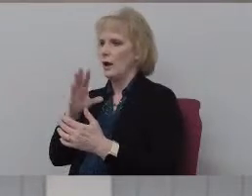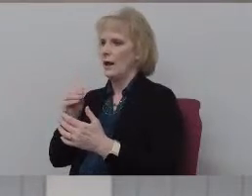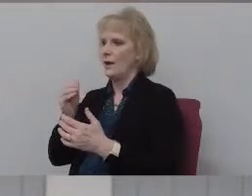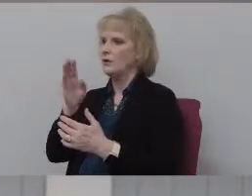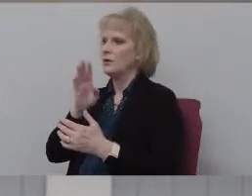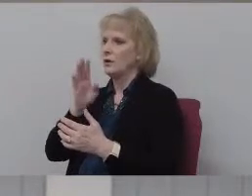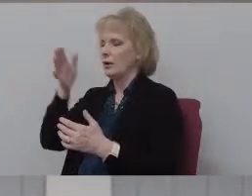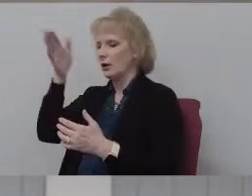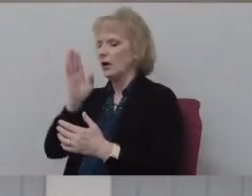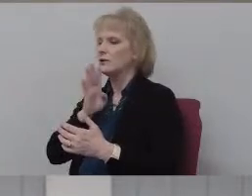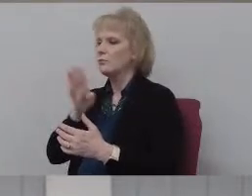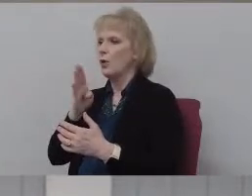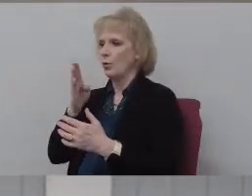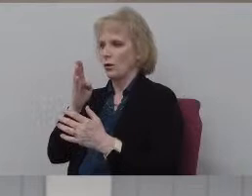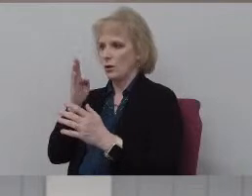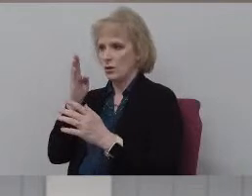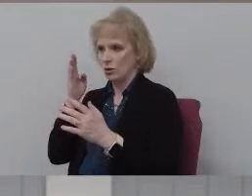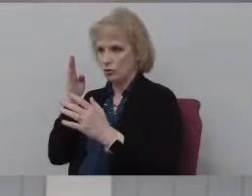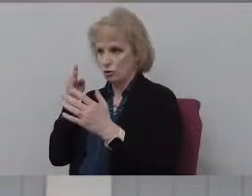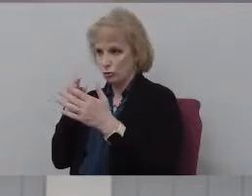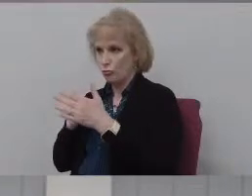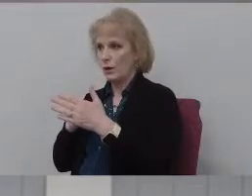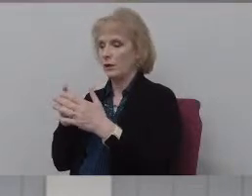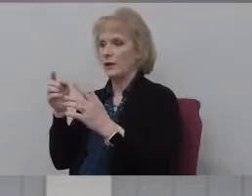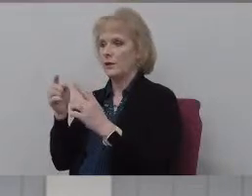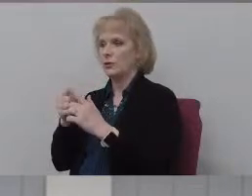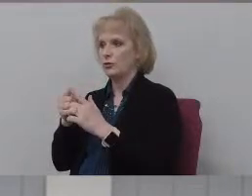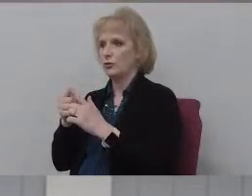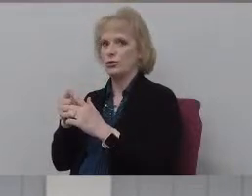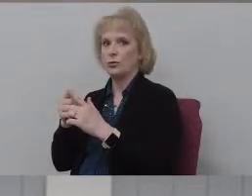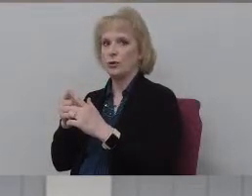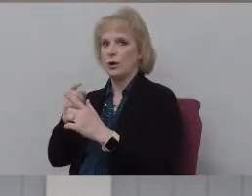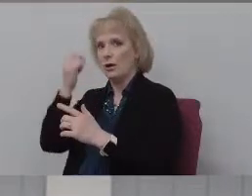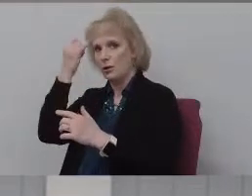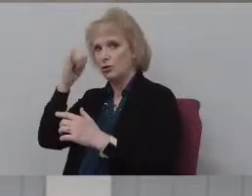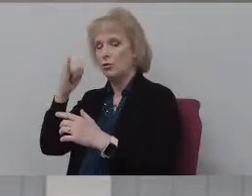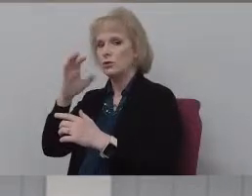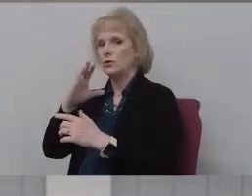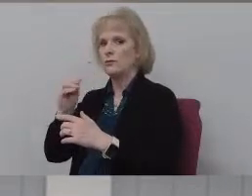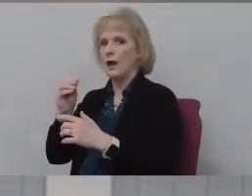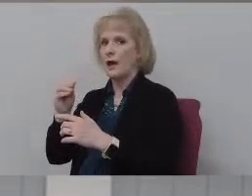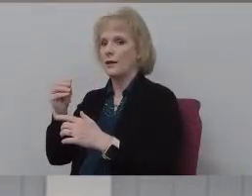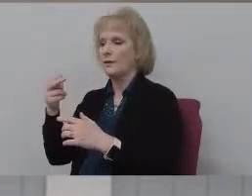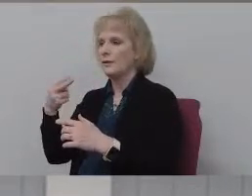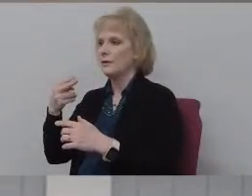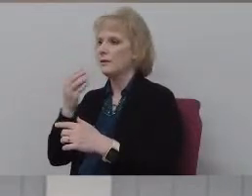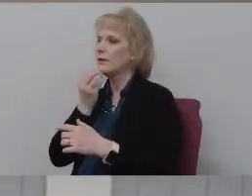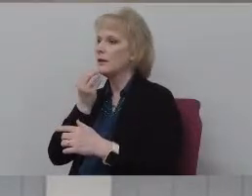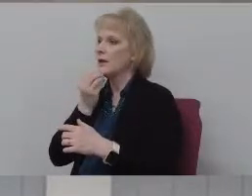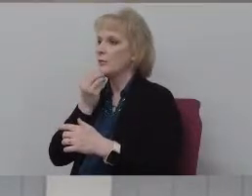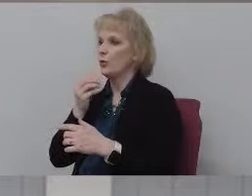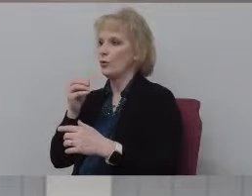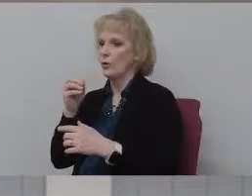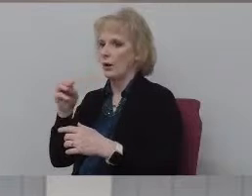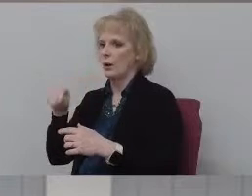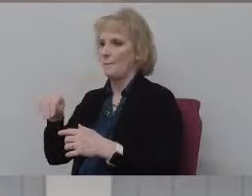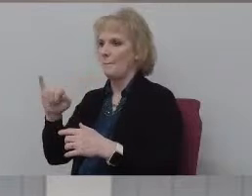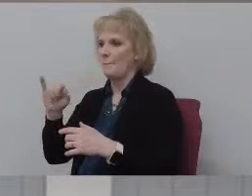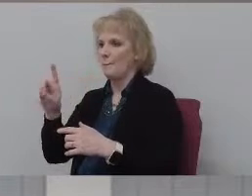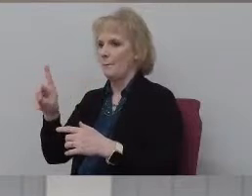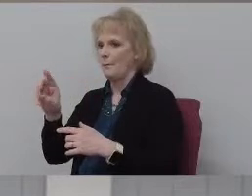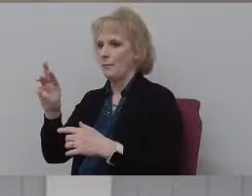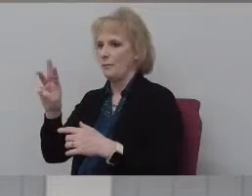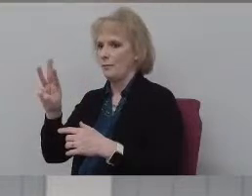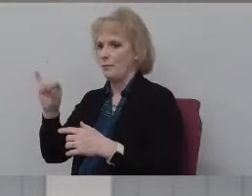Joseph what to do. God spoke directly to those Hebrew midwives and told them what to do. God spoke directly